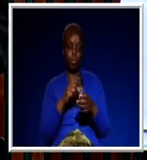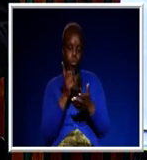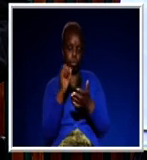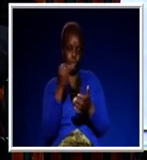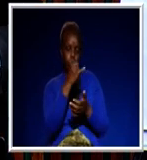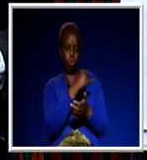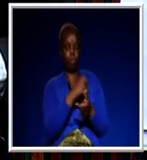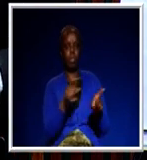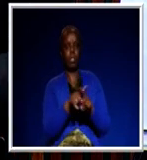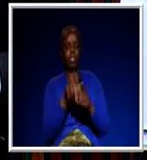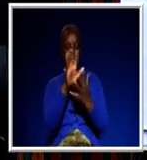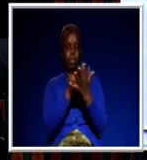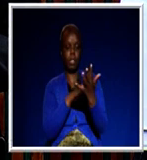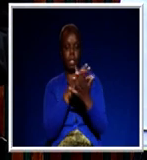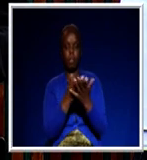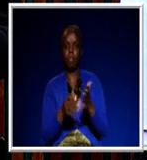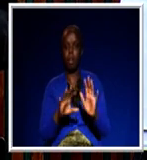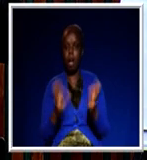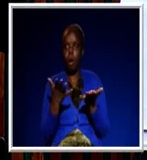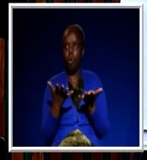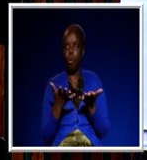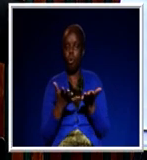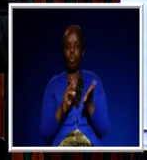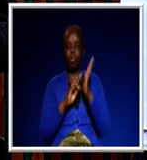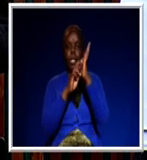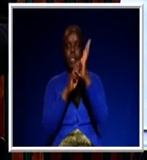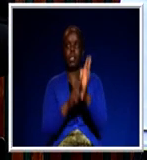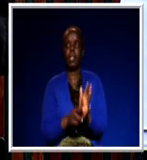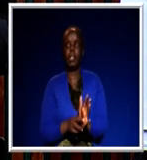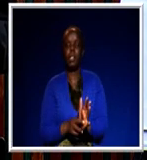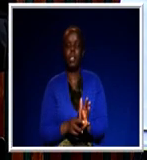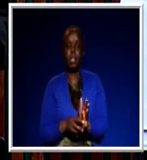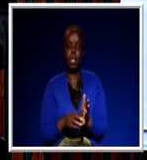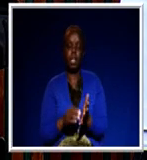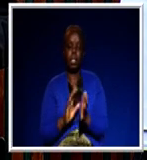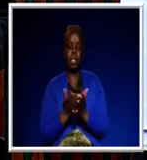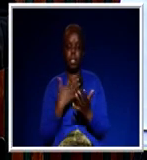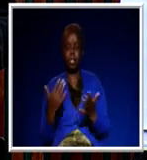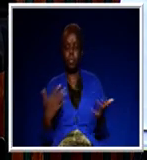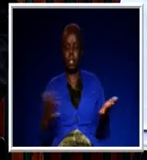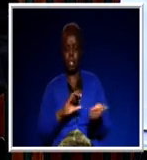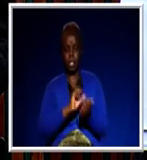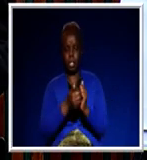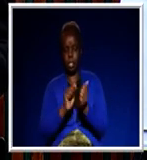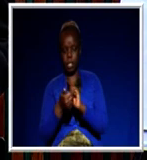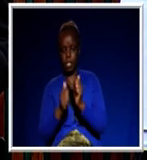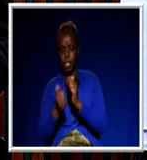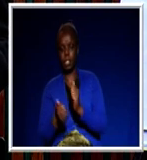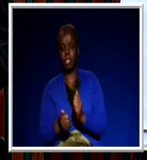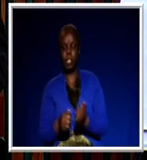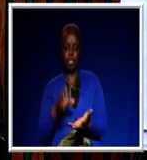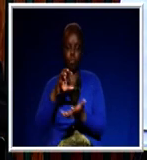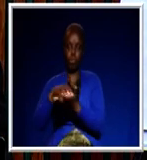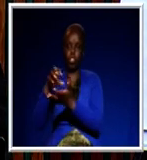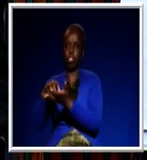Then, how would you represent an object that is changing position? For example,